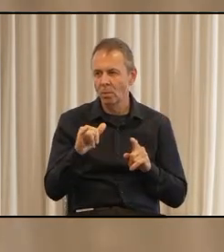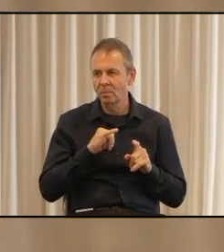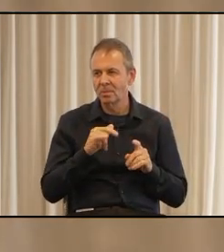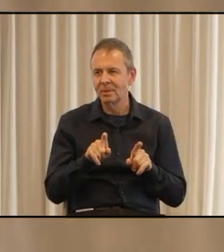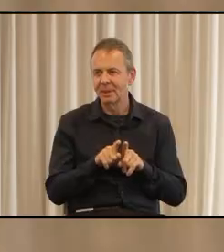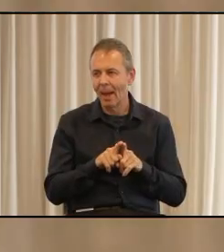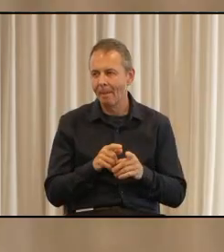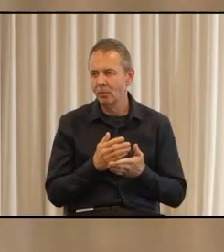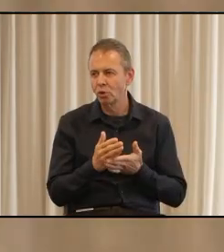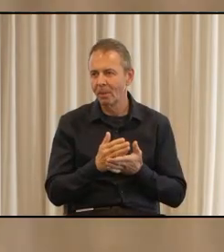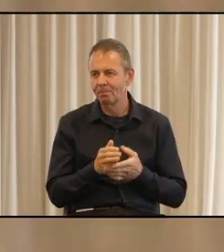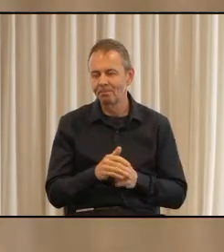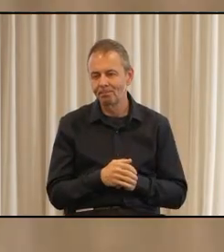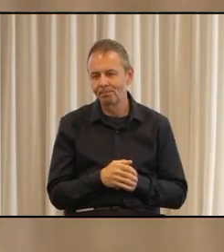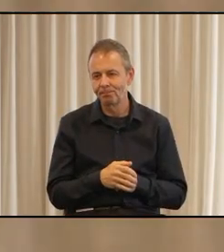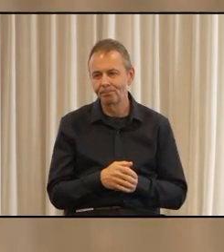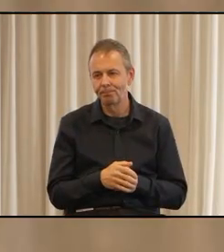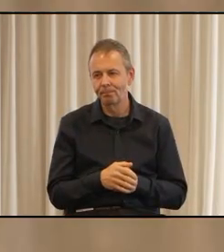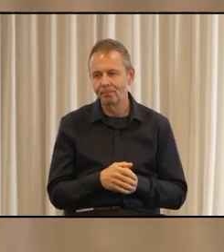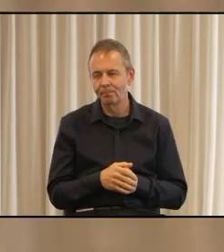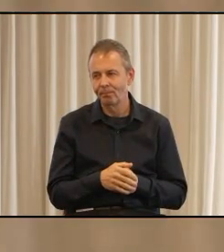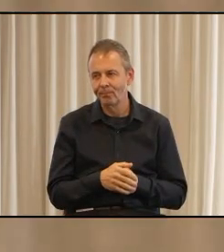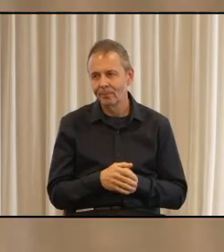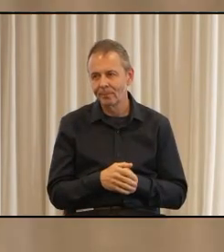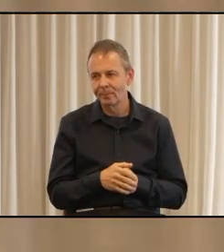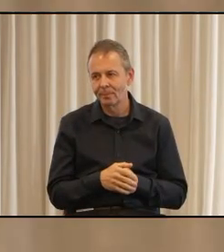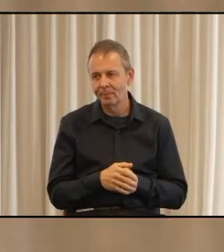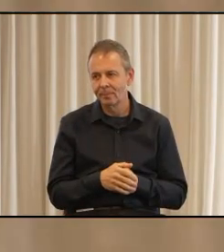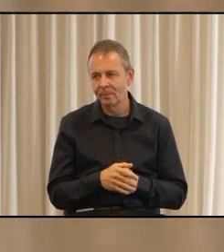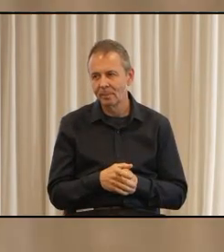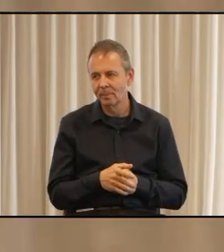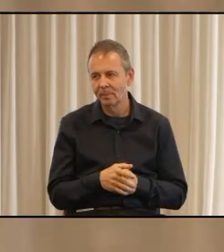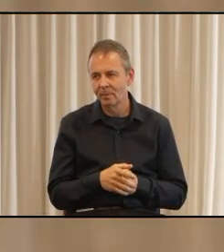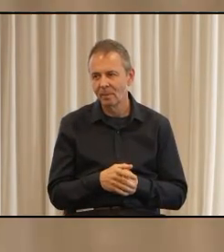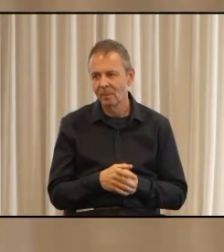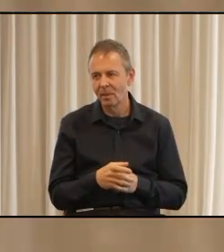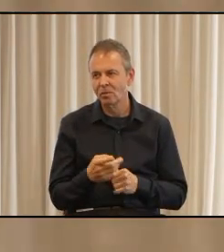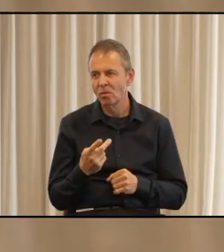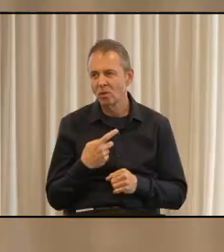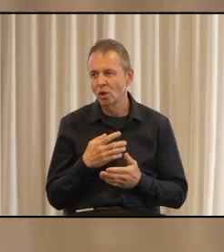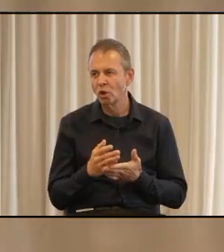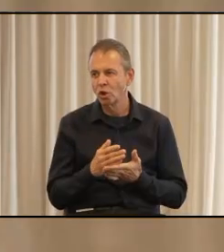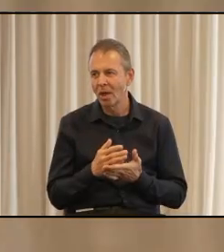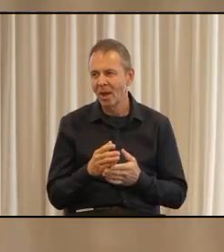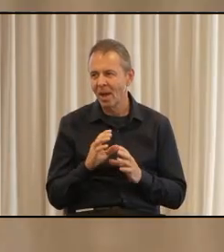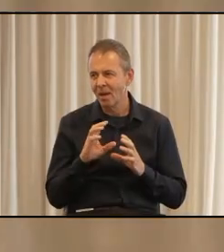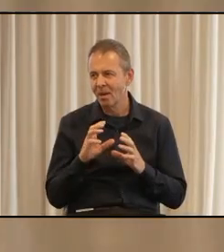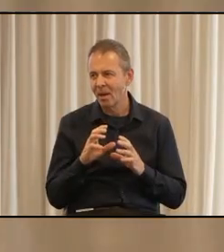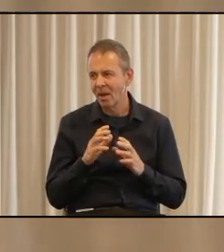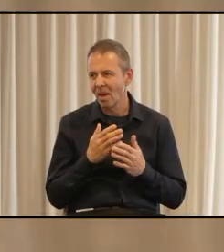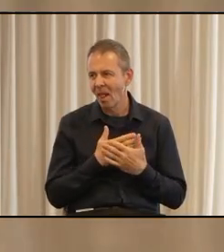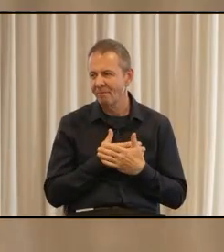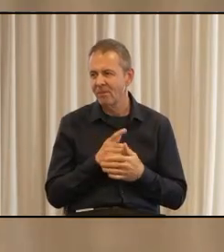So probably leaning into things that we love is another reason that Nina,